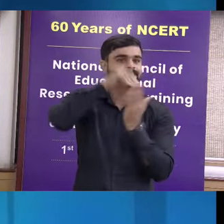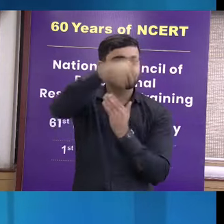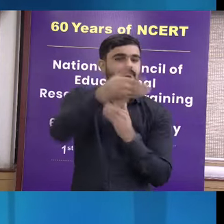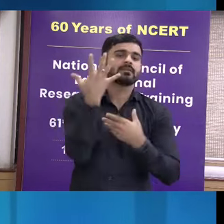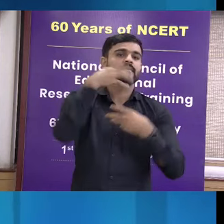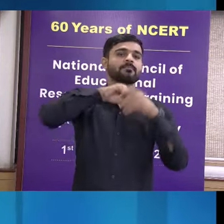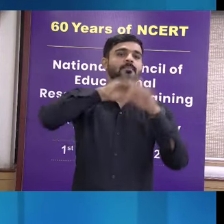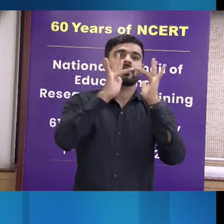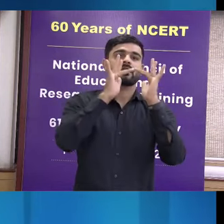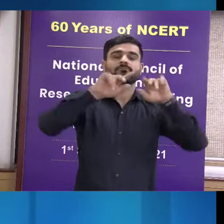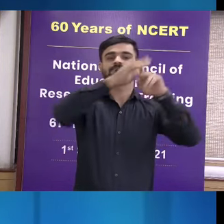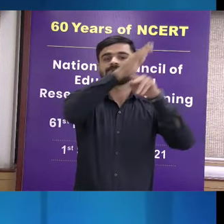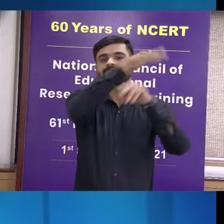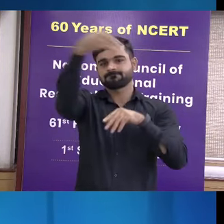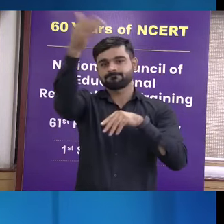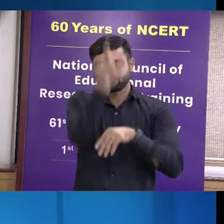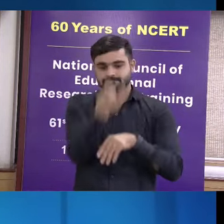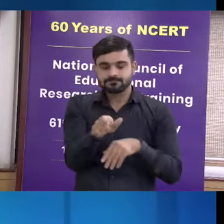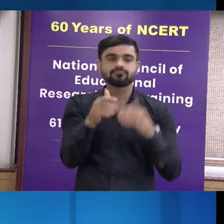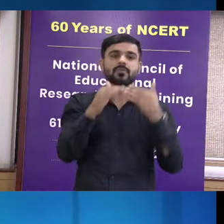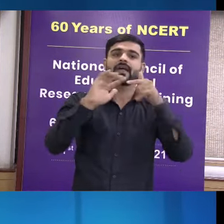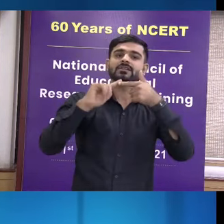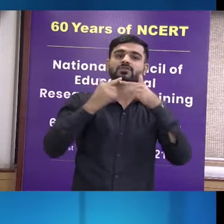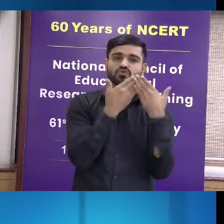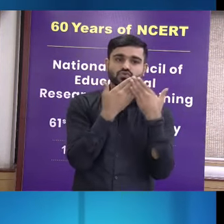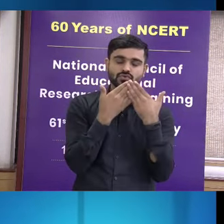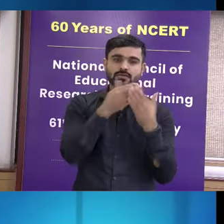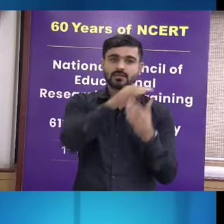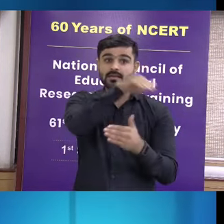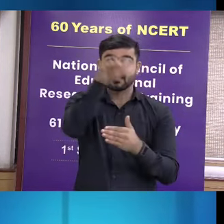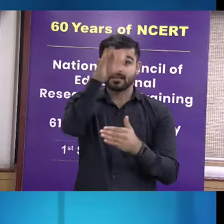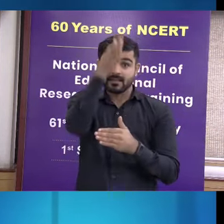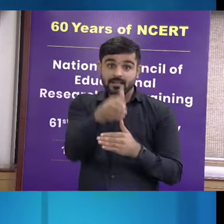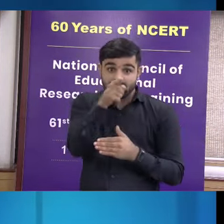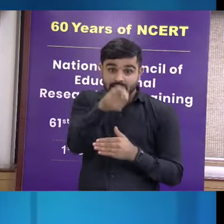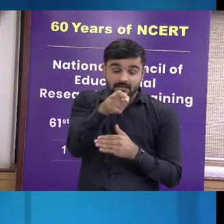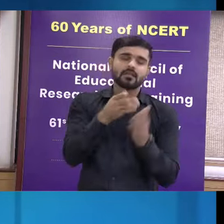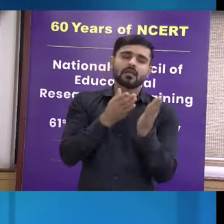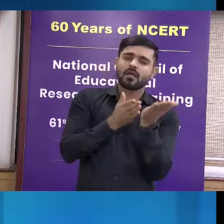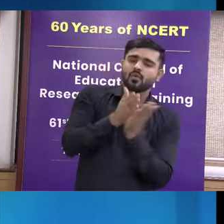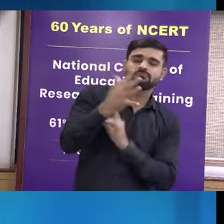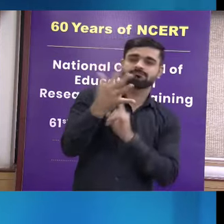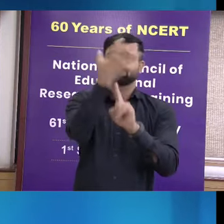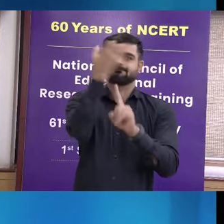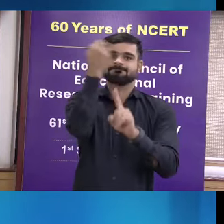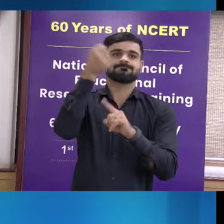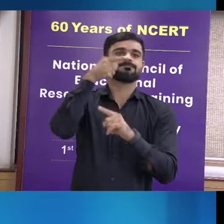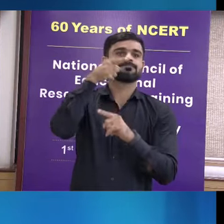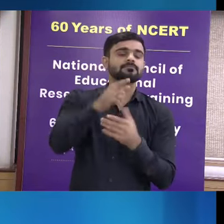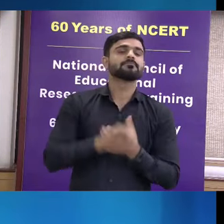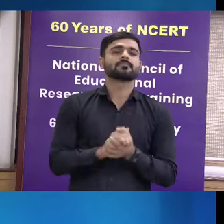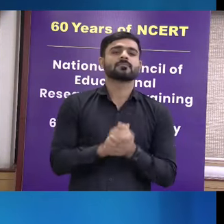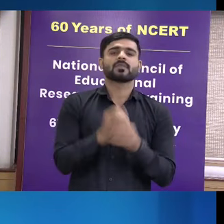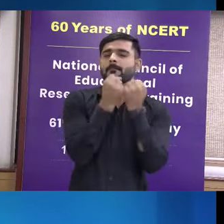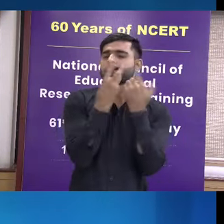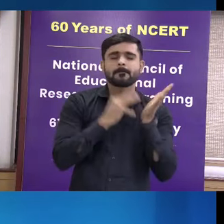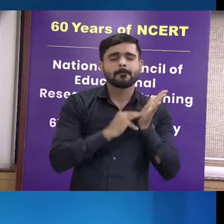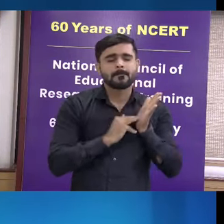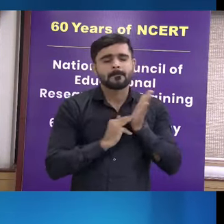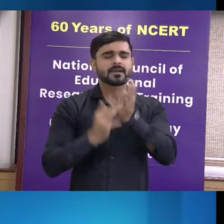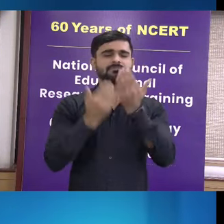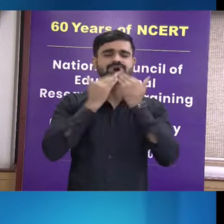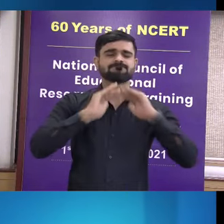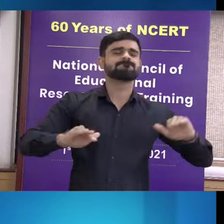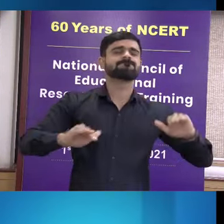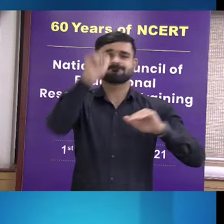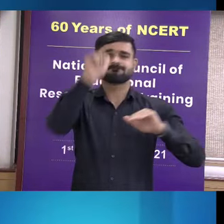online education seemed to become the only way of reaching to all the millions of students across